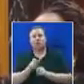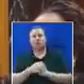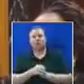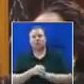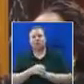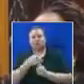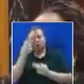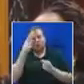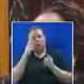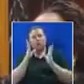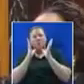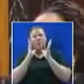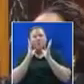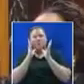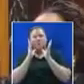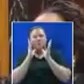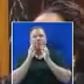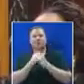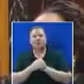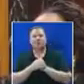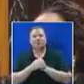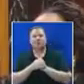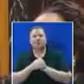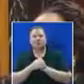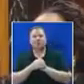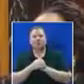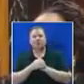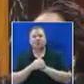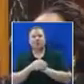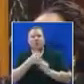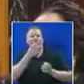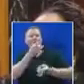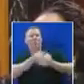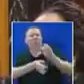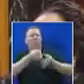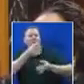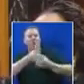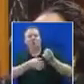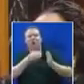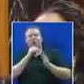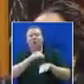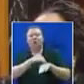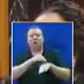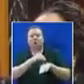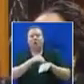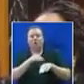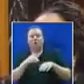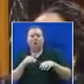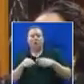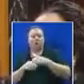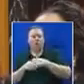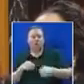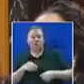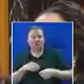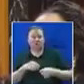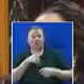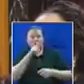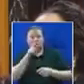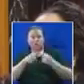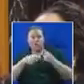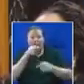Honorable Malima is casting aspersions on the president. The question was about him and only